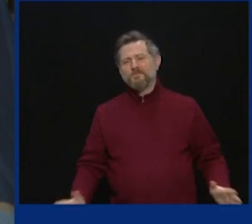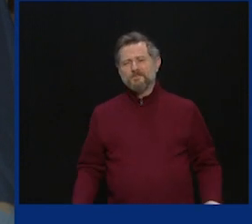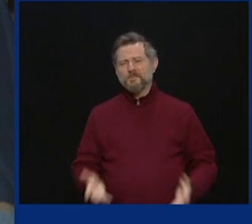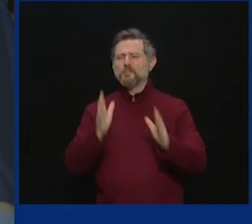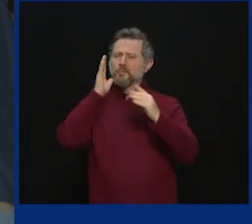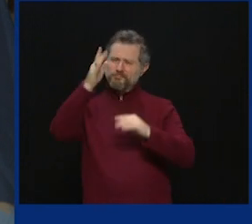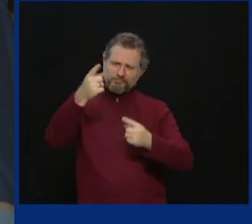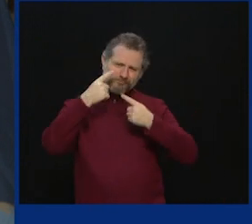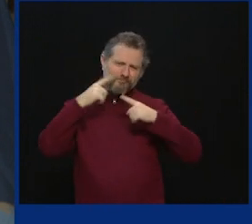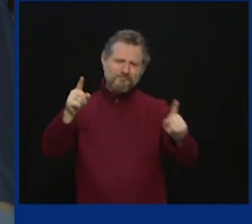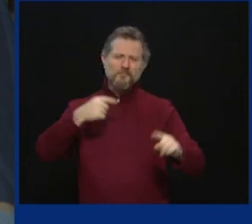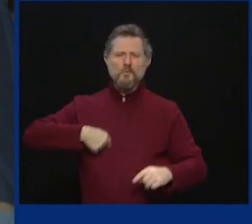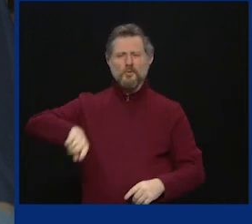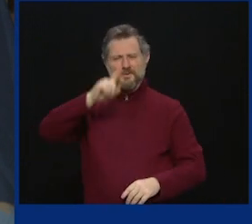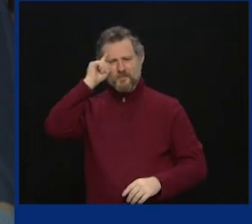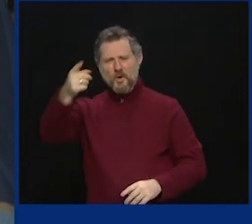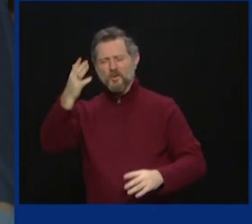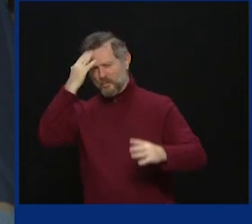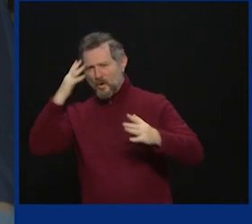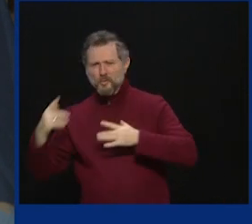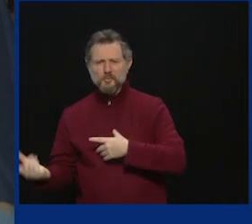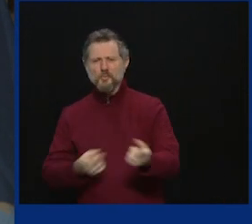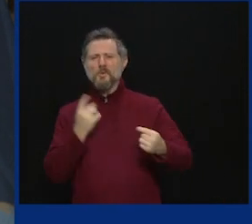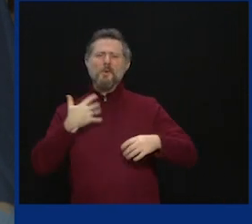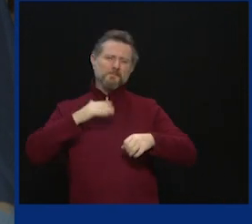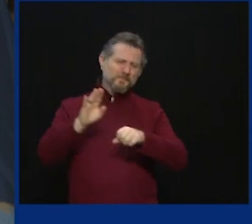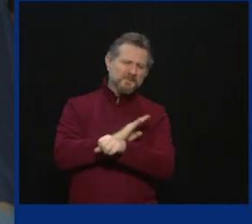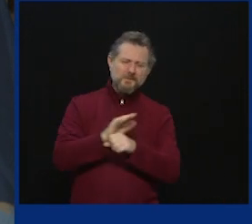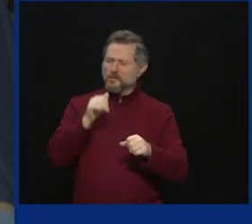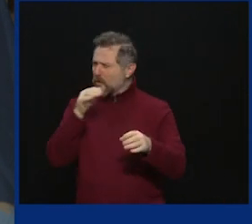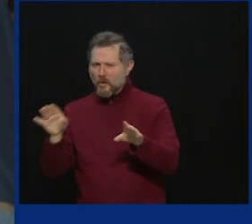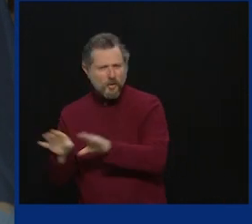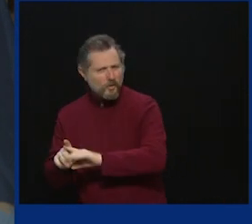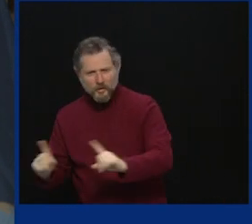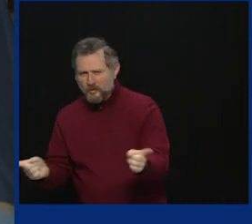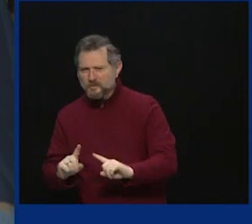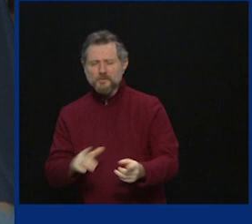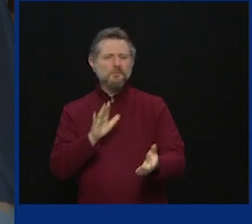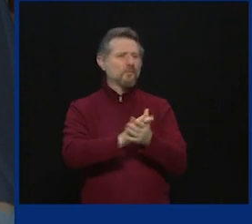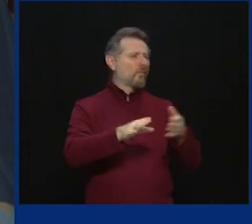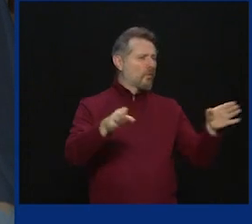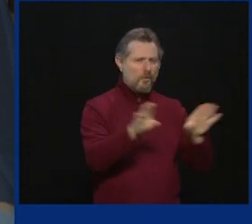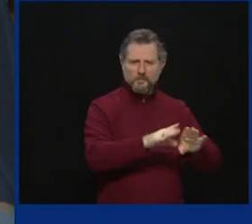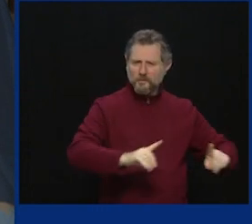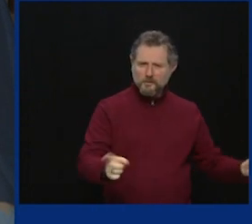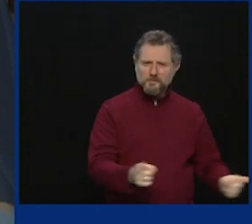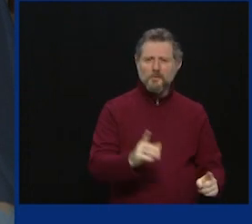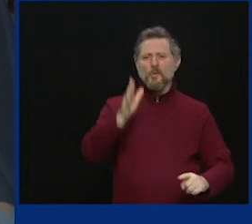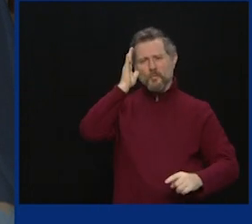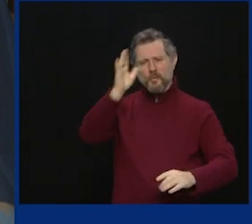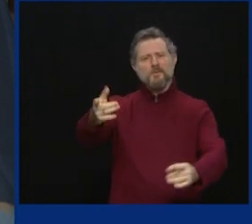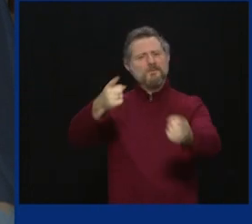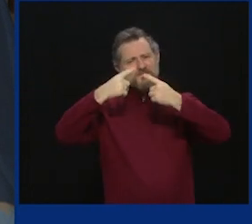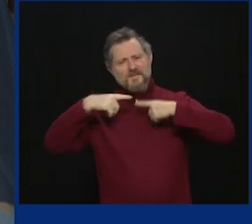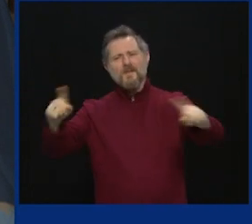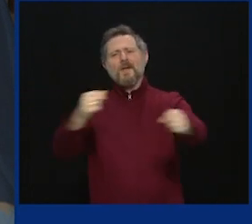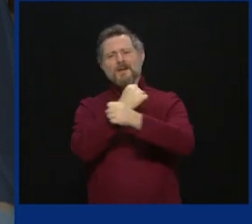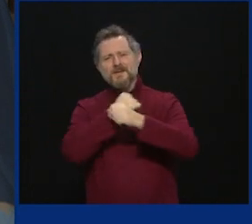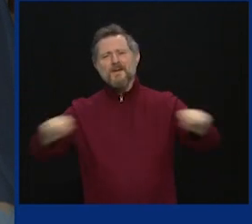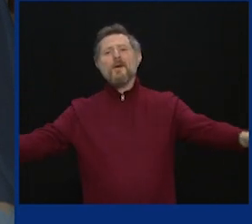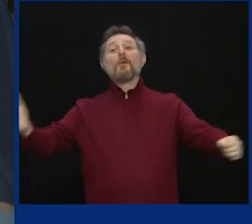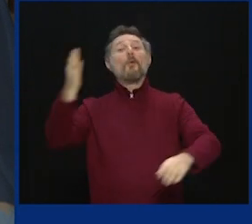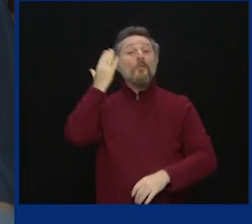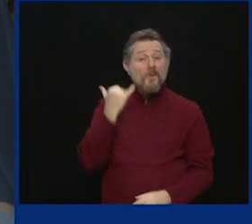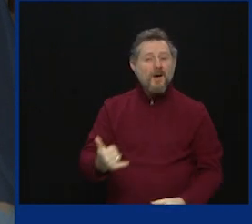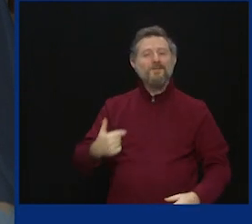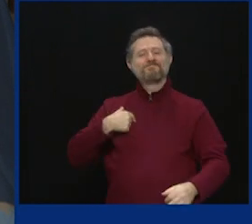We know how to do this. We're not shutting down business. We're not shutting down schools. And we're going to get through this safely because we're going to continue to look out for